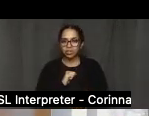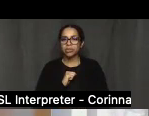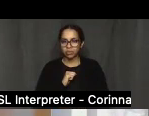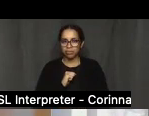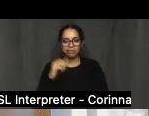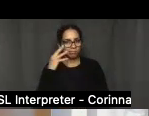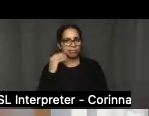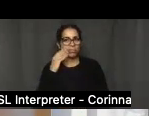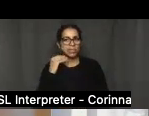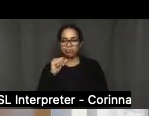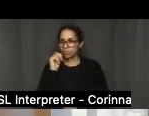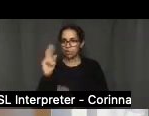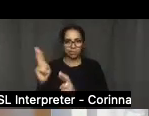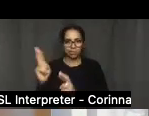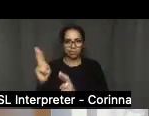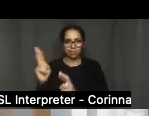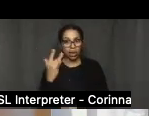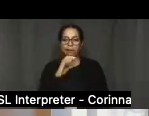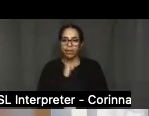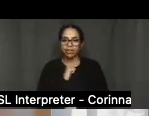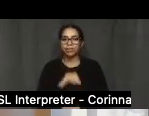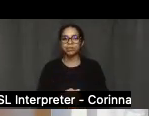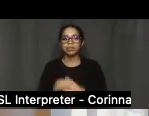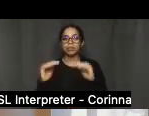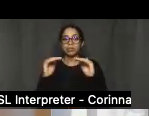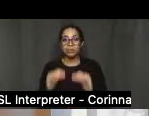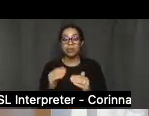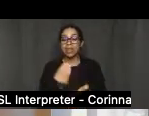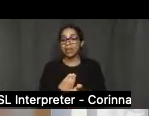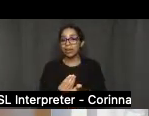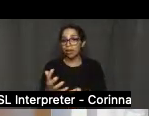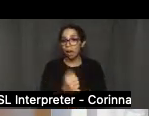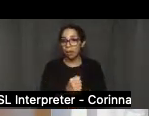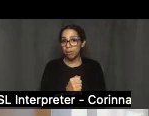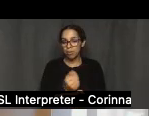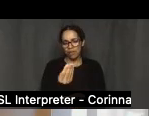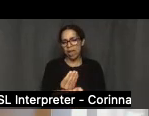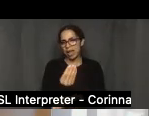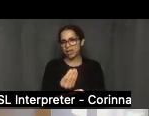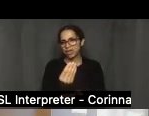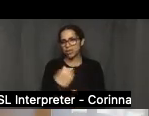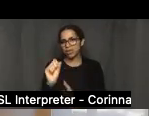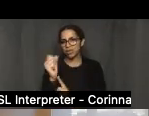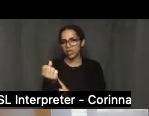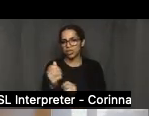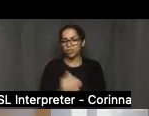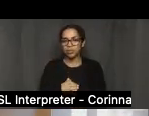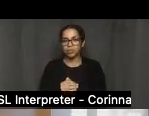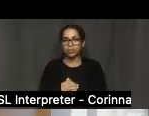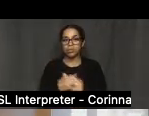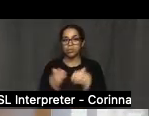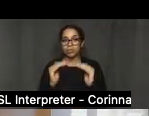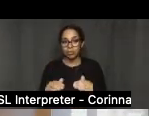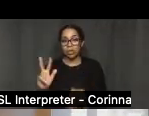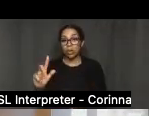about 35% cited income or financial situation, and then about 31% cited